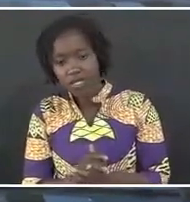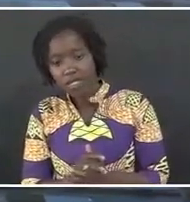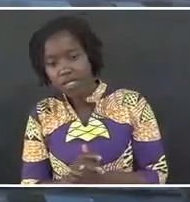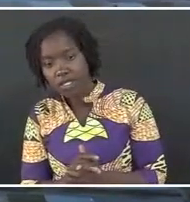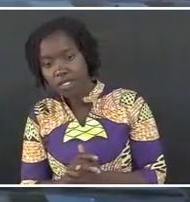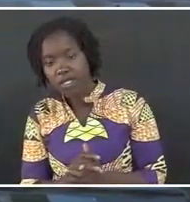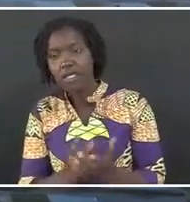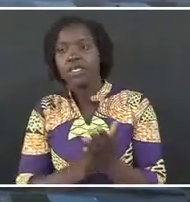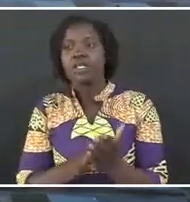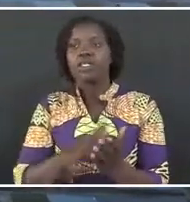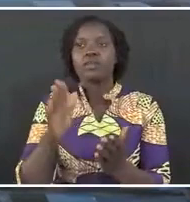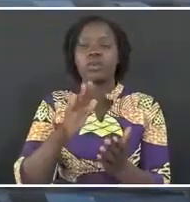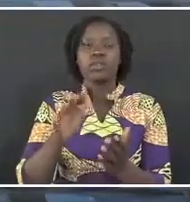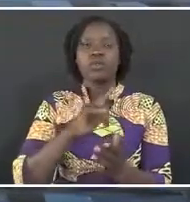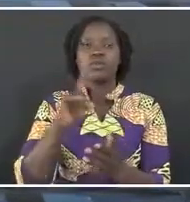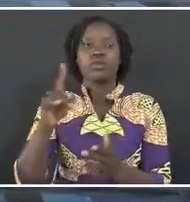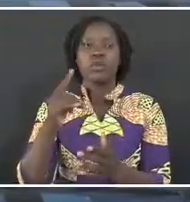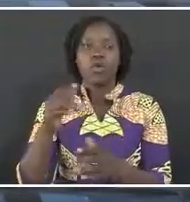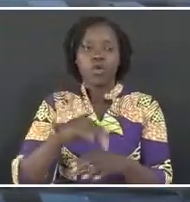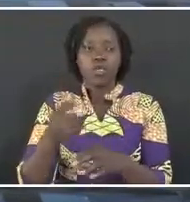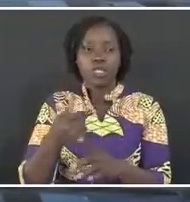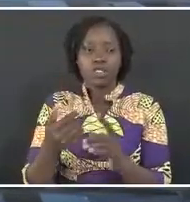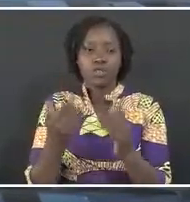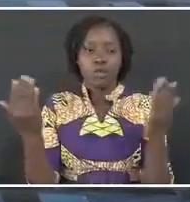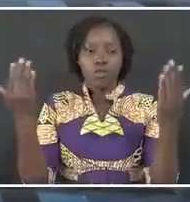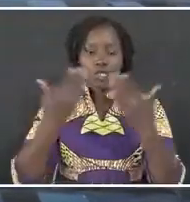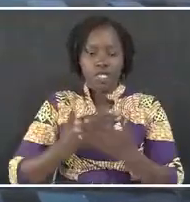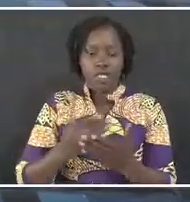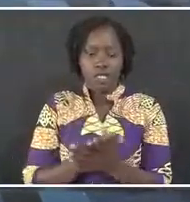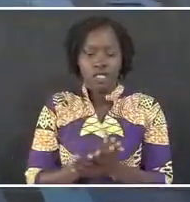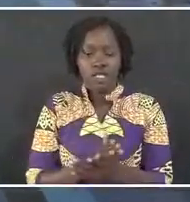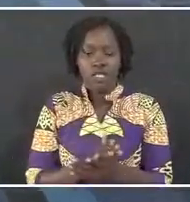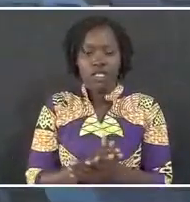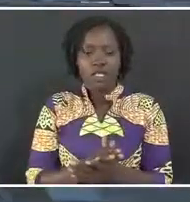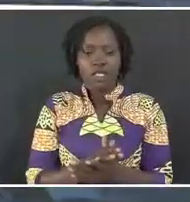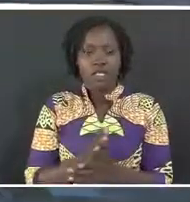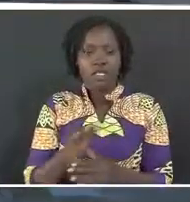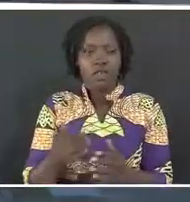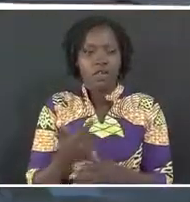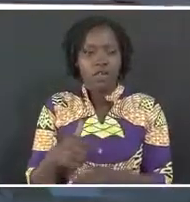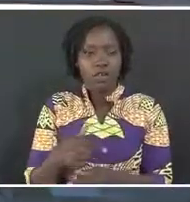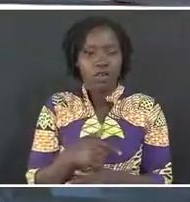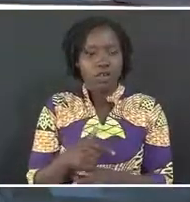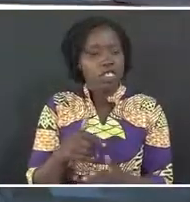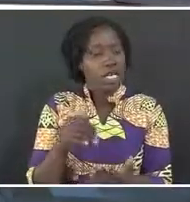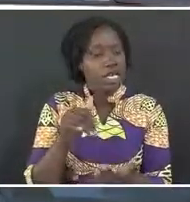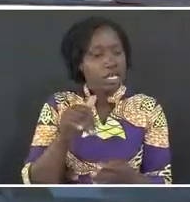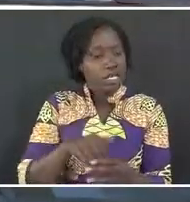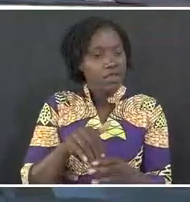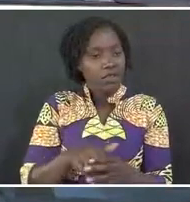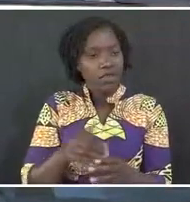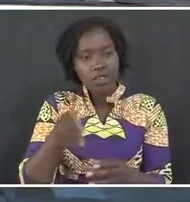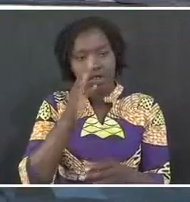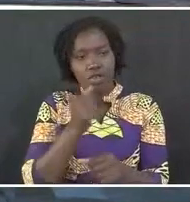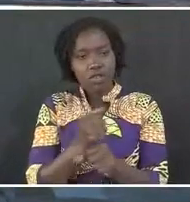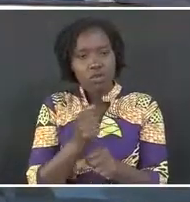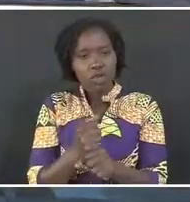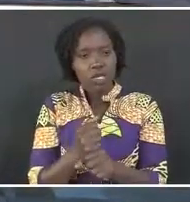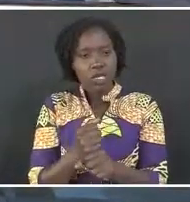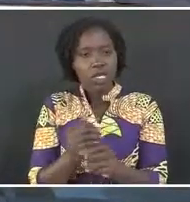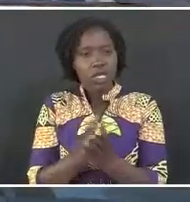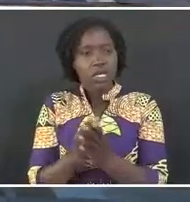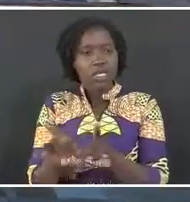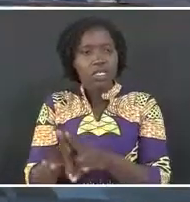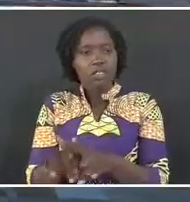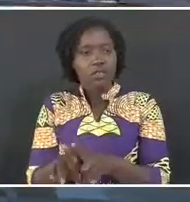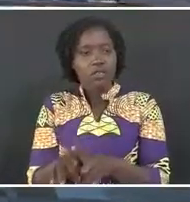The praises of one who called us. And we saw that all of us are involved in God's work. And even